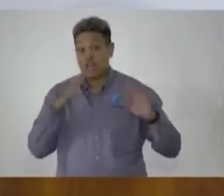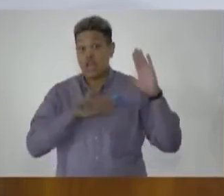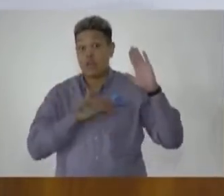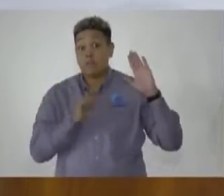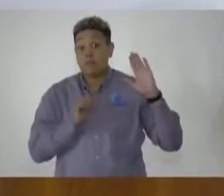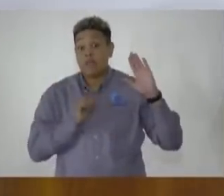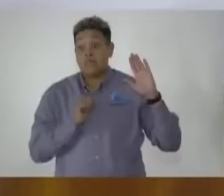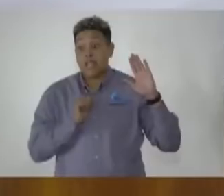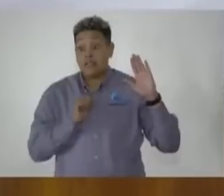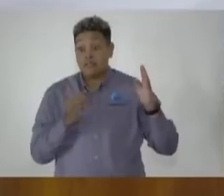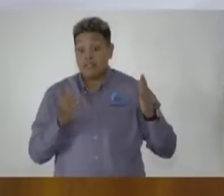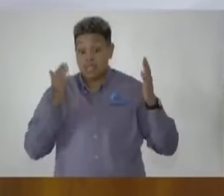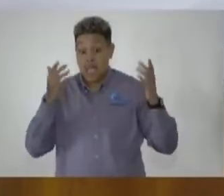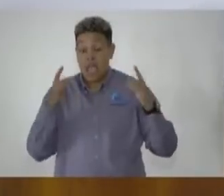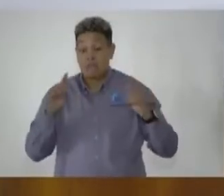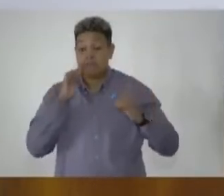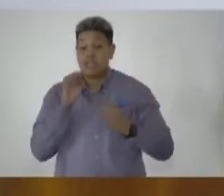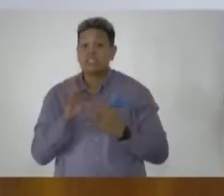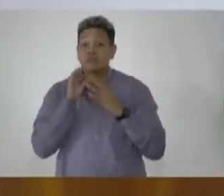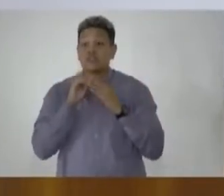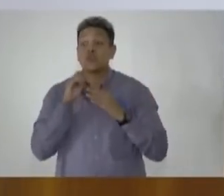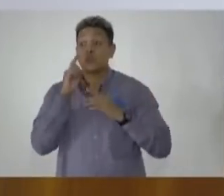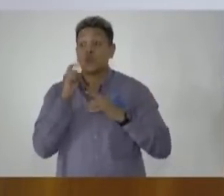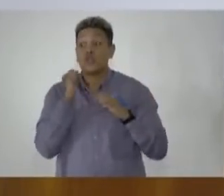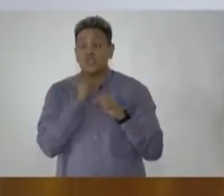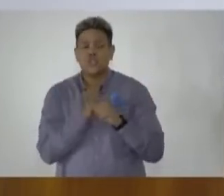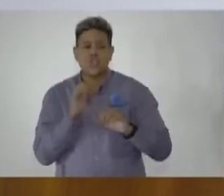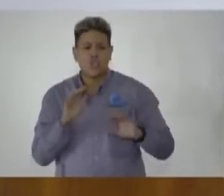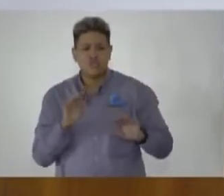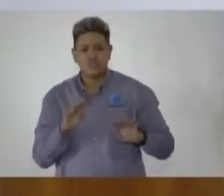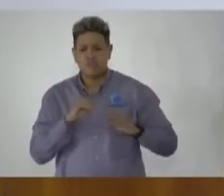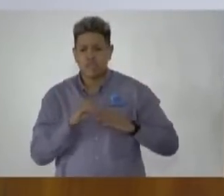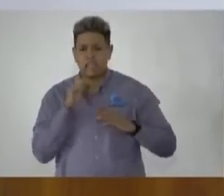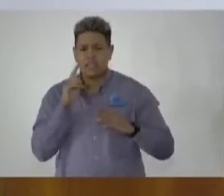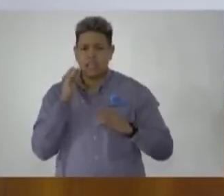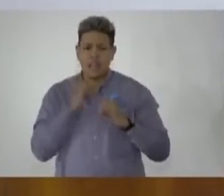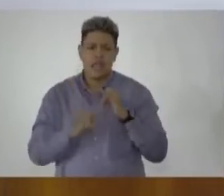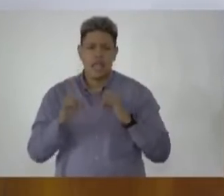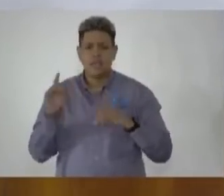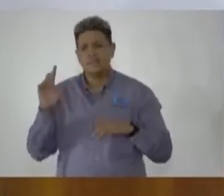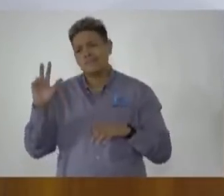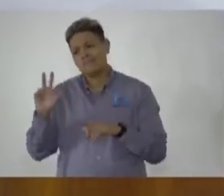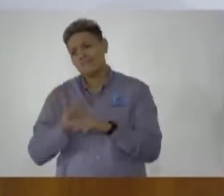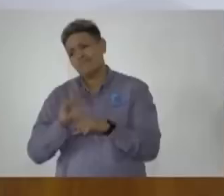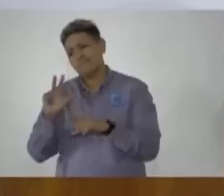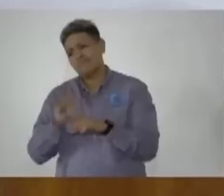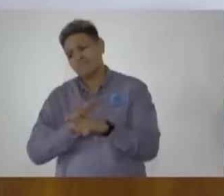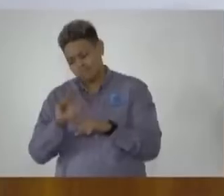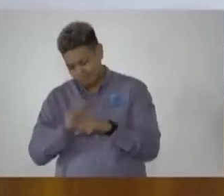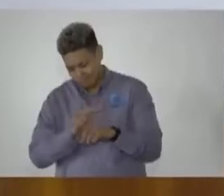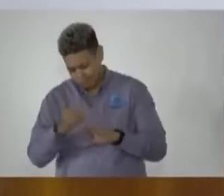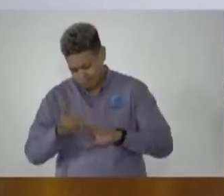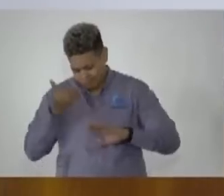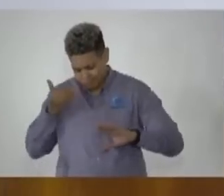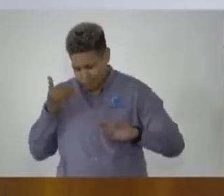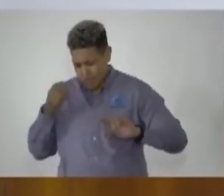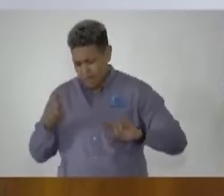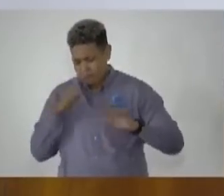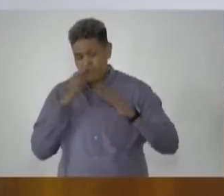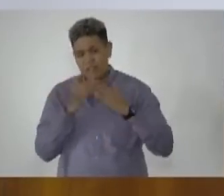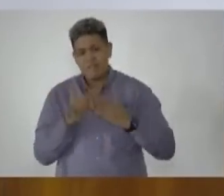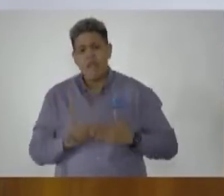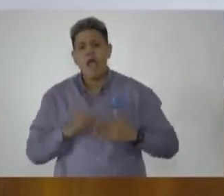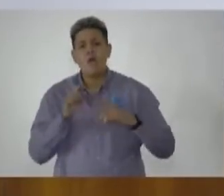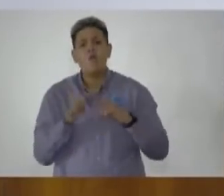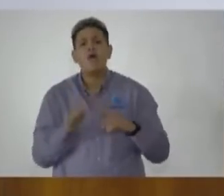myself, and especially in a year and in the last quarter, in fact, the last few months,